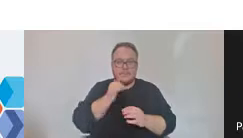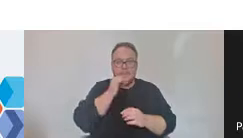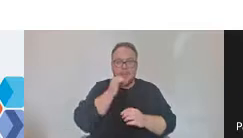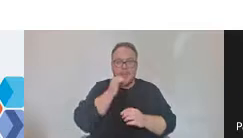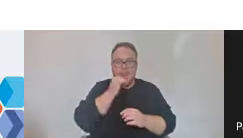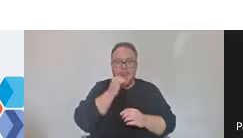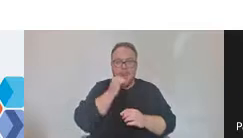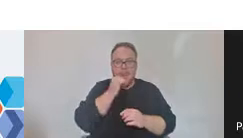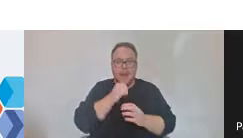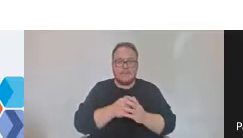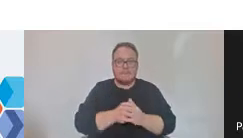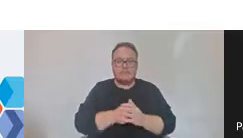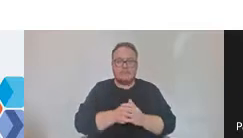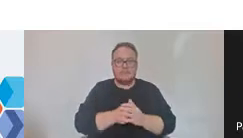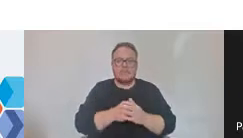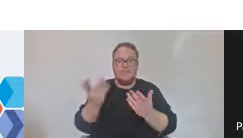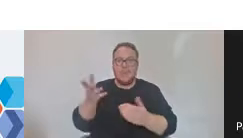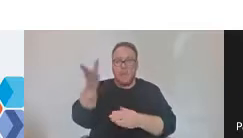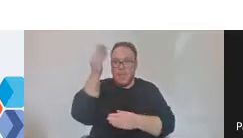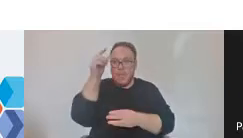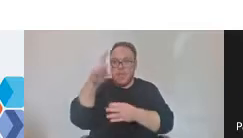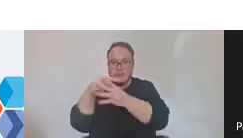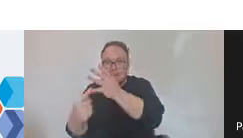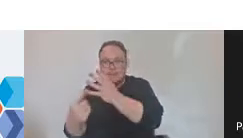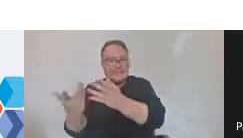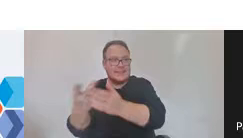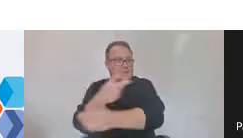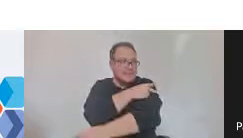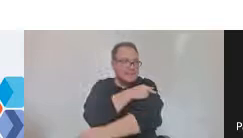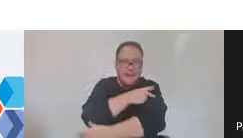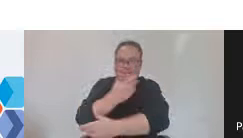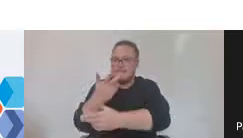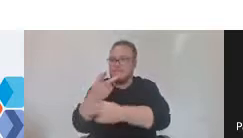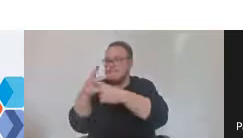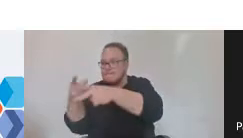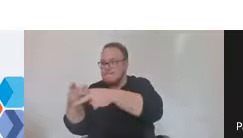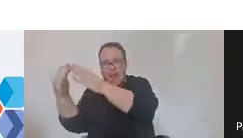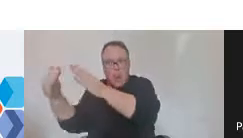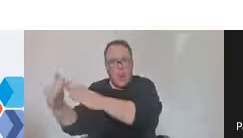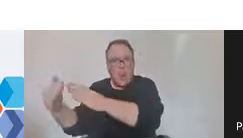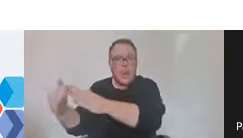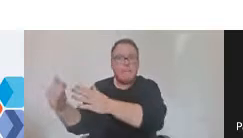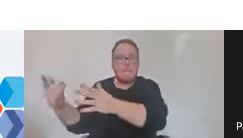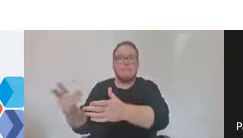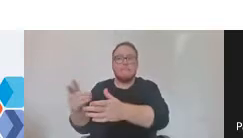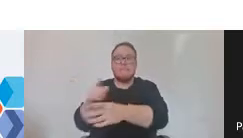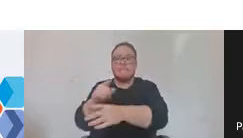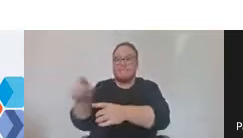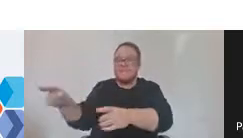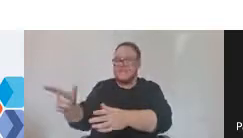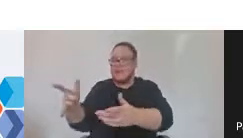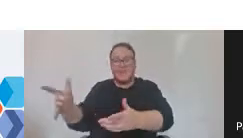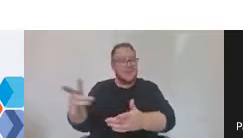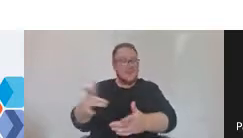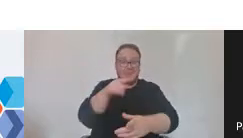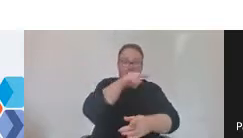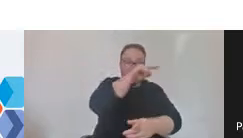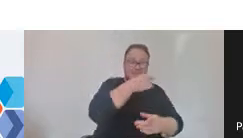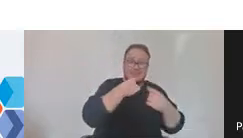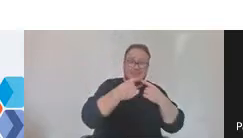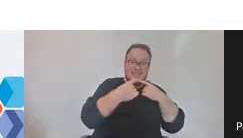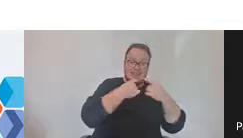learning disability, for staffing groups, and data saves lives. We've used the data